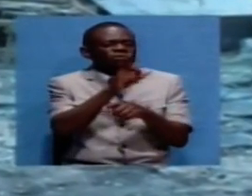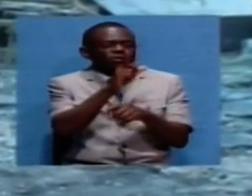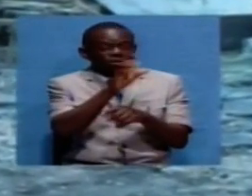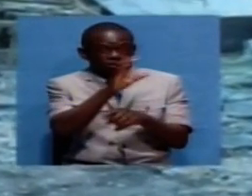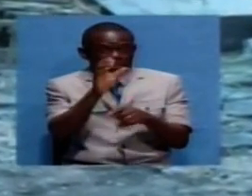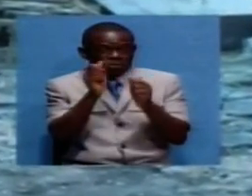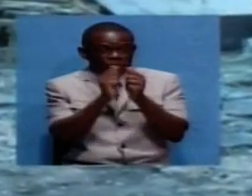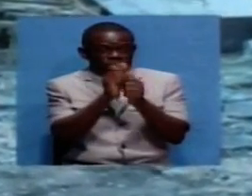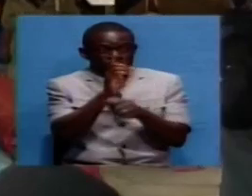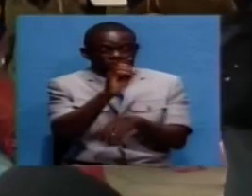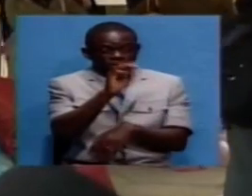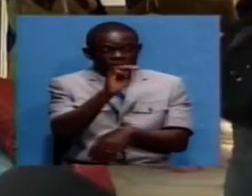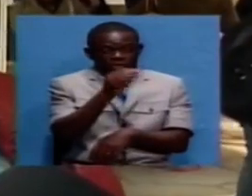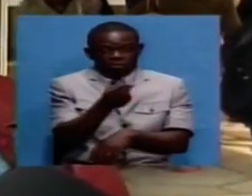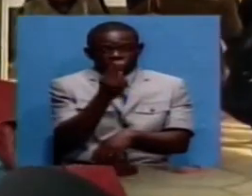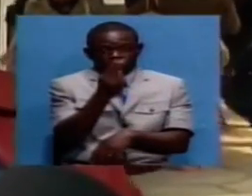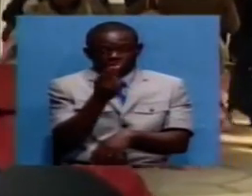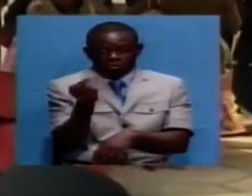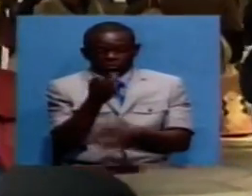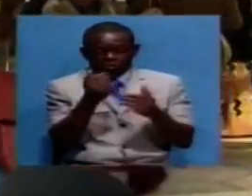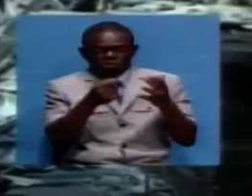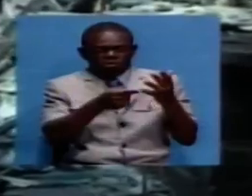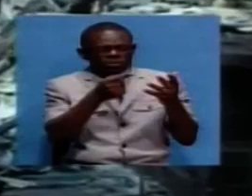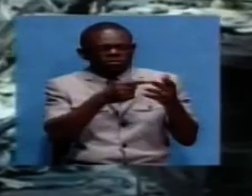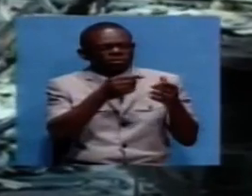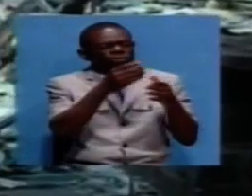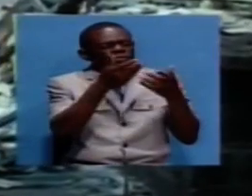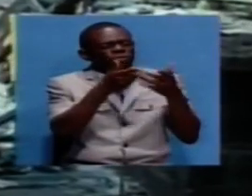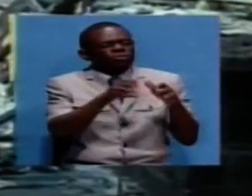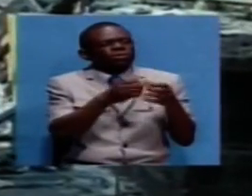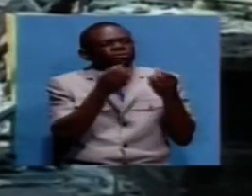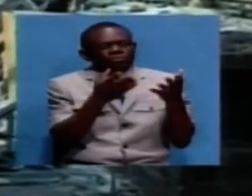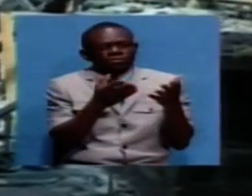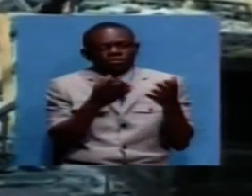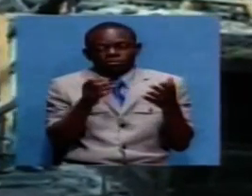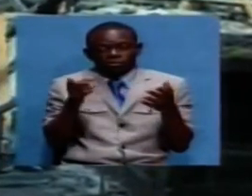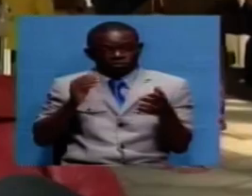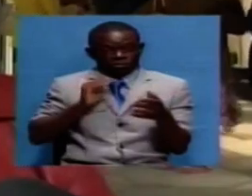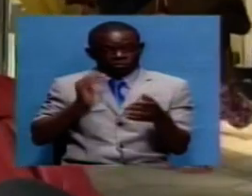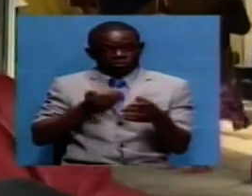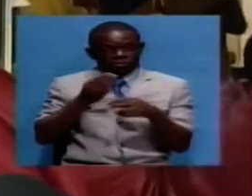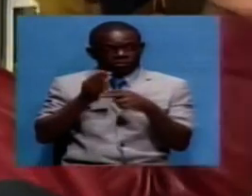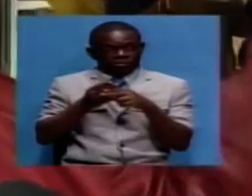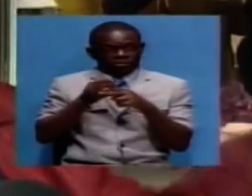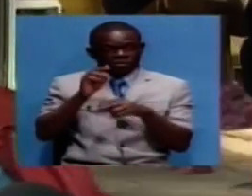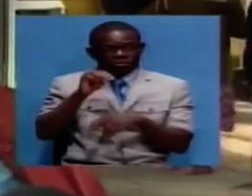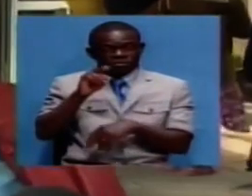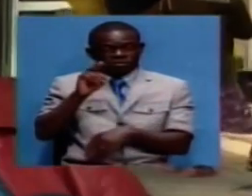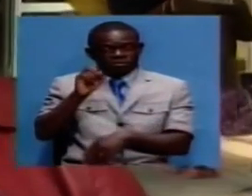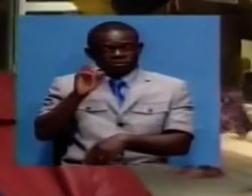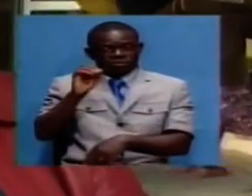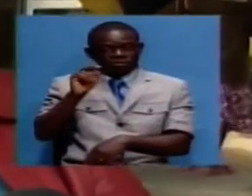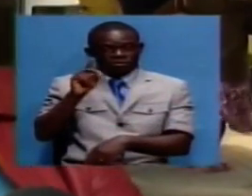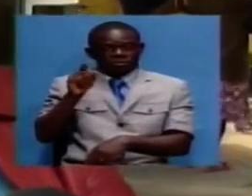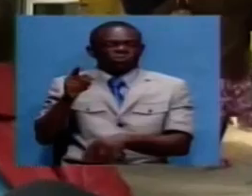in the fire. Catherine Musonda is among the traders affected by the fire that swept through the market. My items was